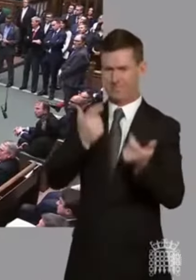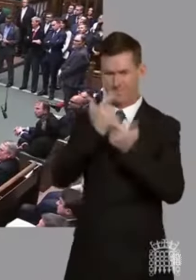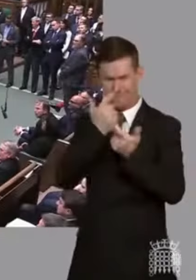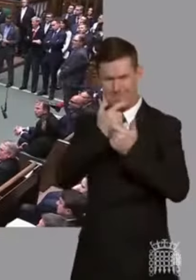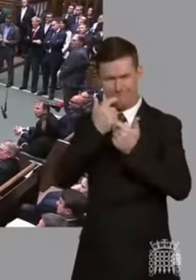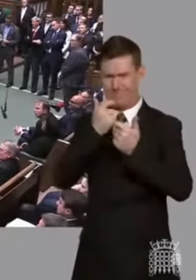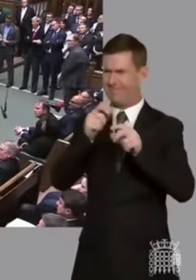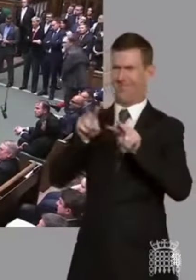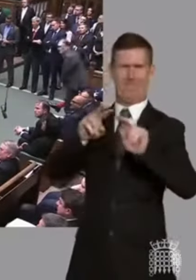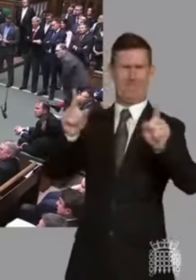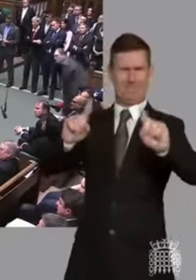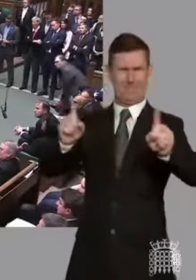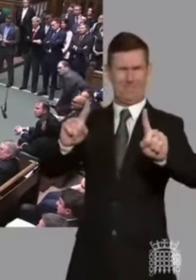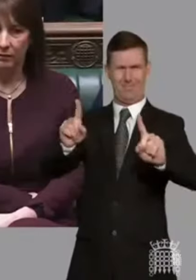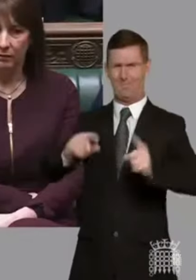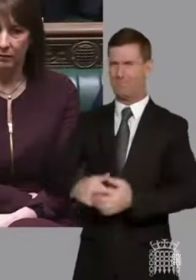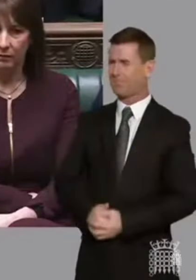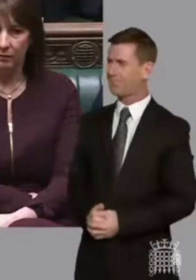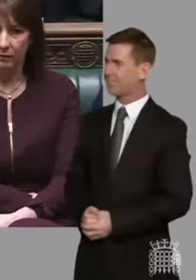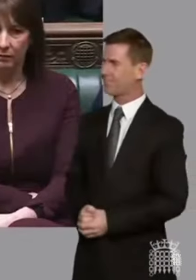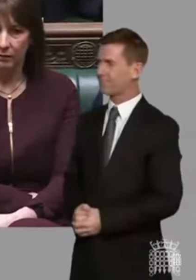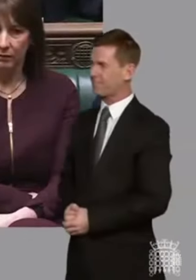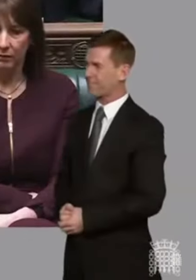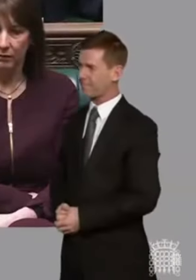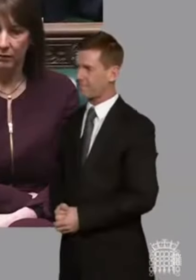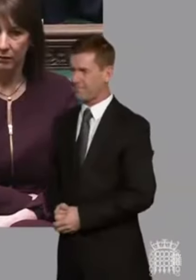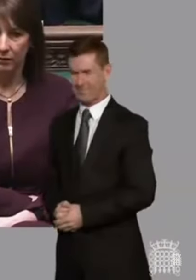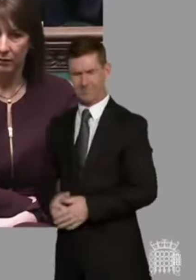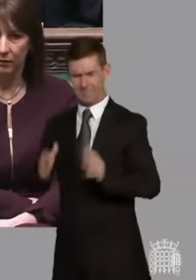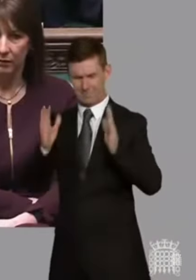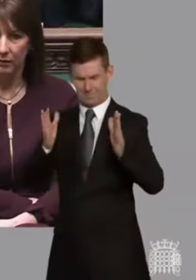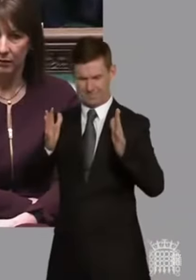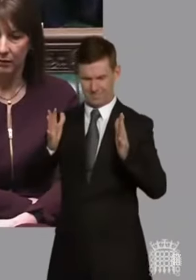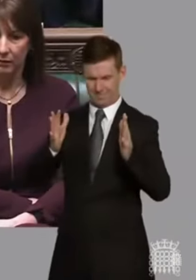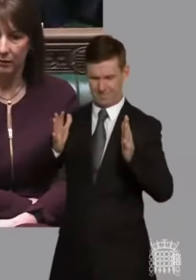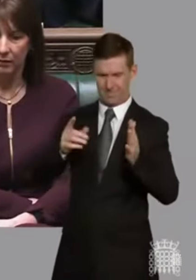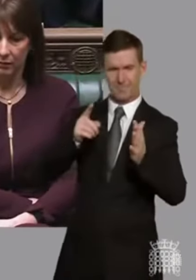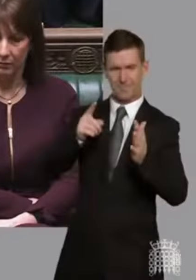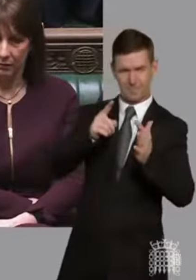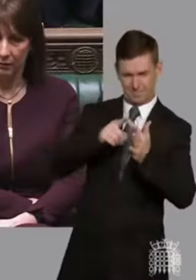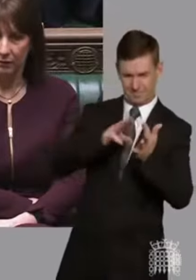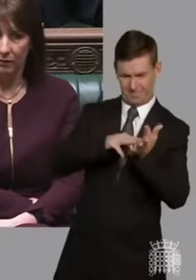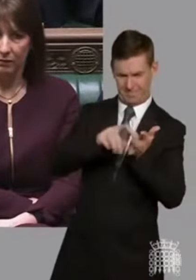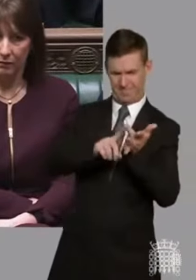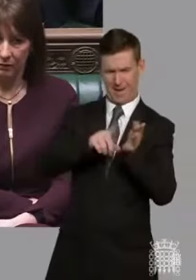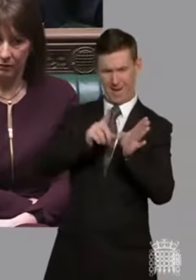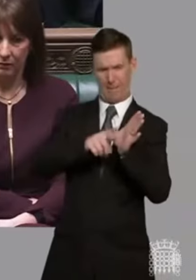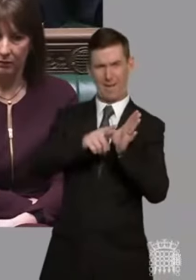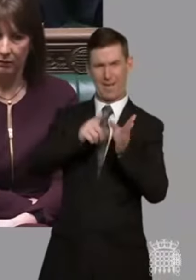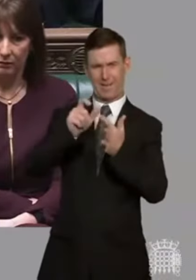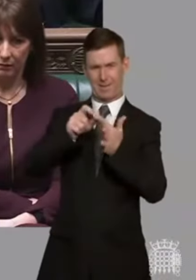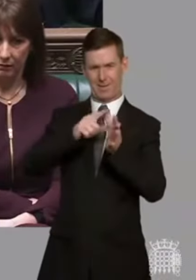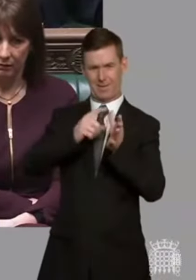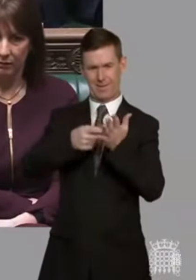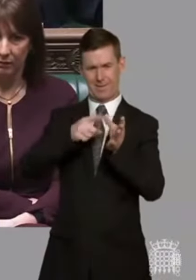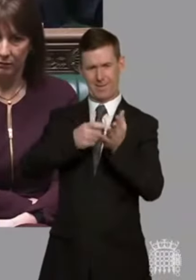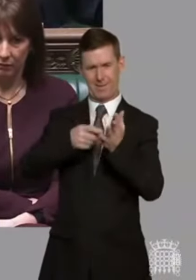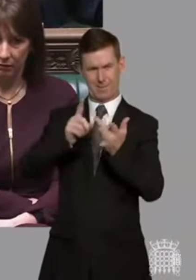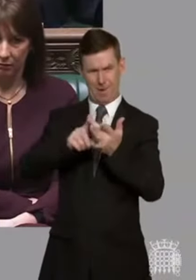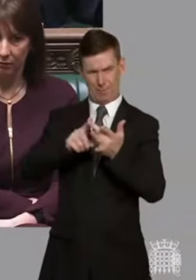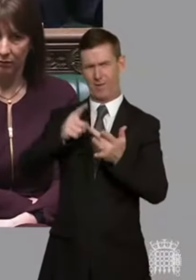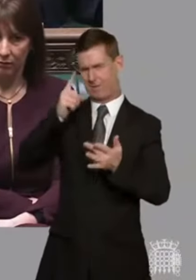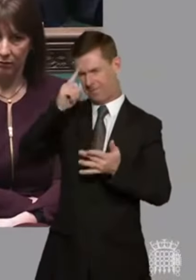On the question of Emily Damari, I've spoken with Mandy on many occasions, including when she didn't know whether her